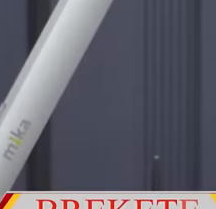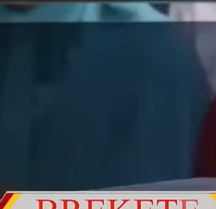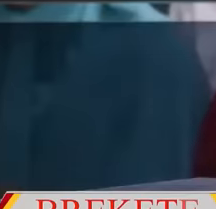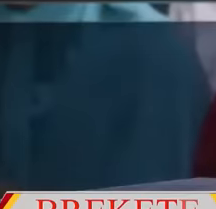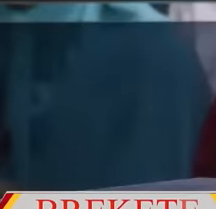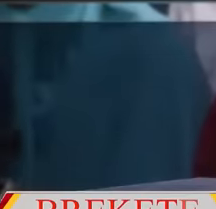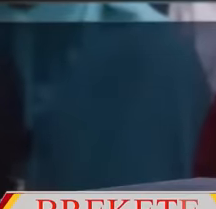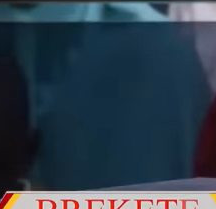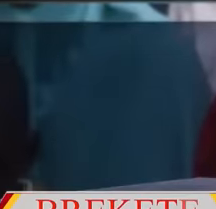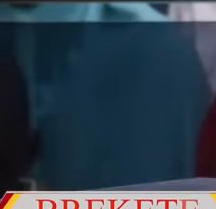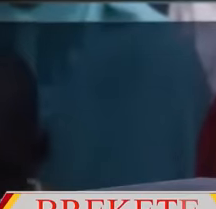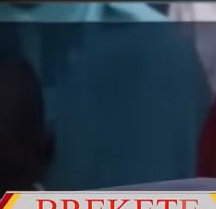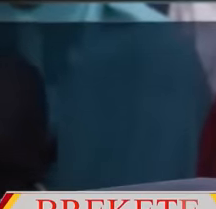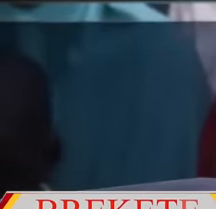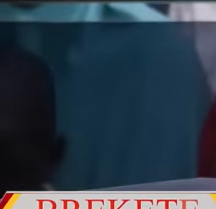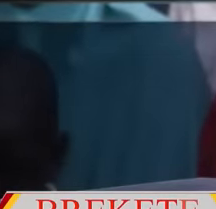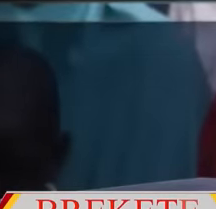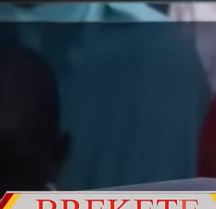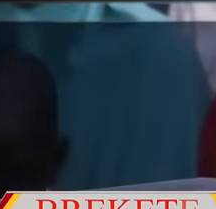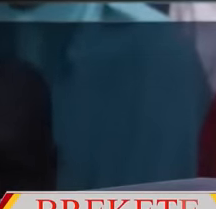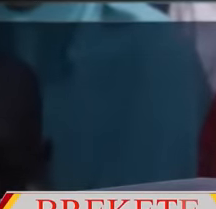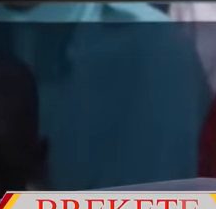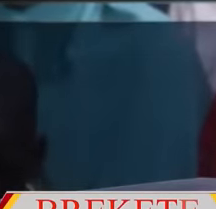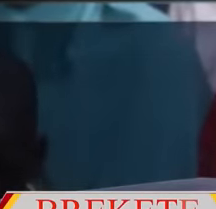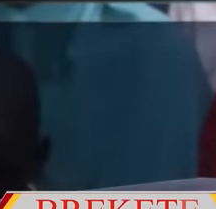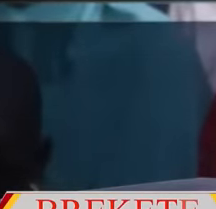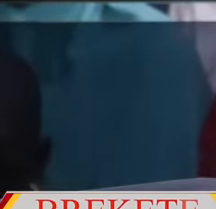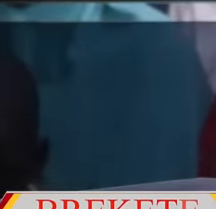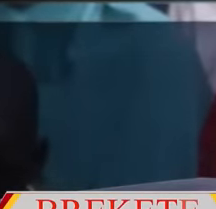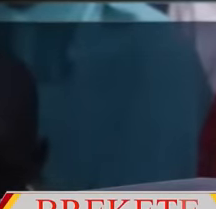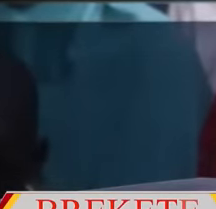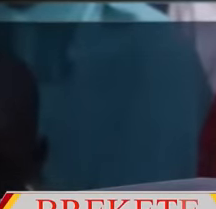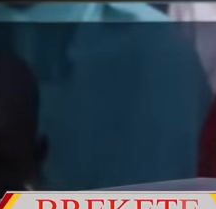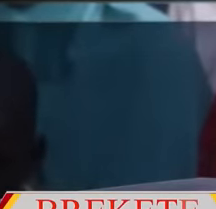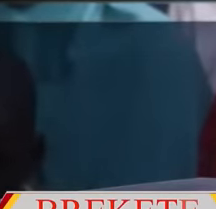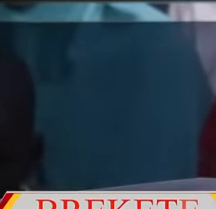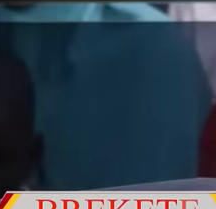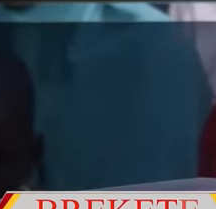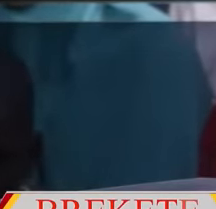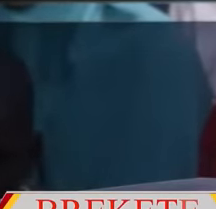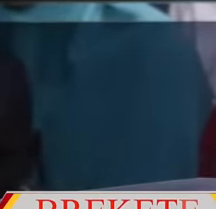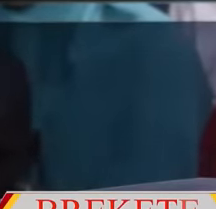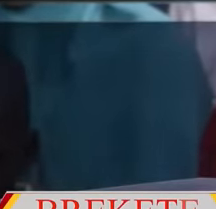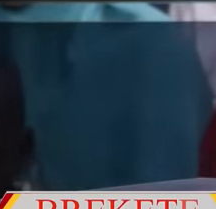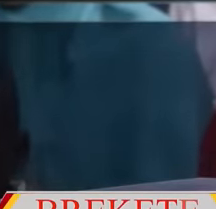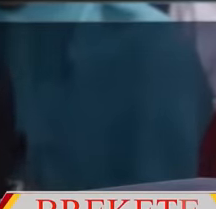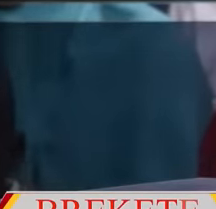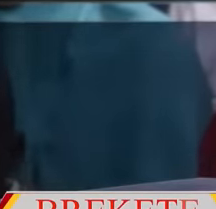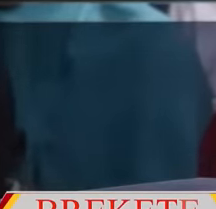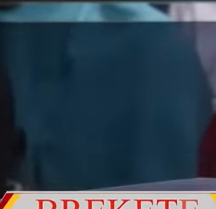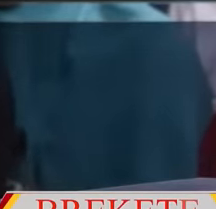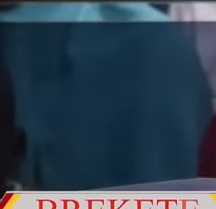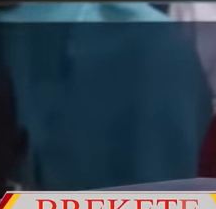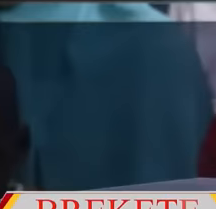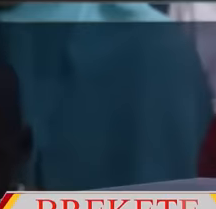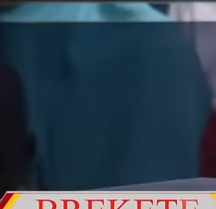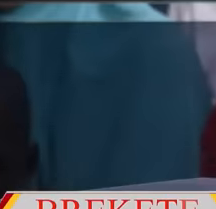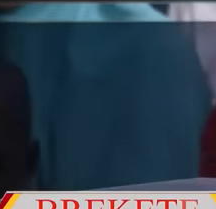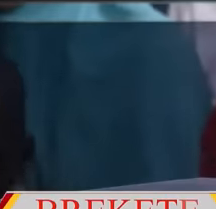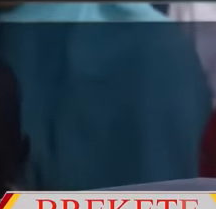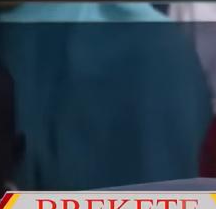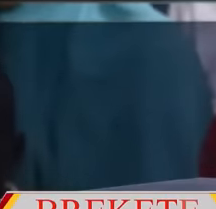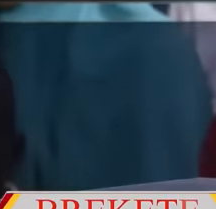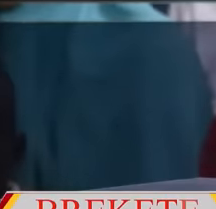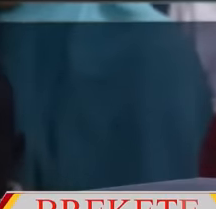nothing. Will you come with nothing? We can give you nothing for this registration. But we are peacemakers. Sorry.